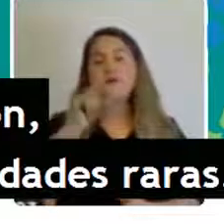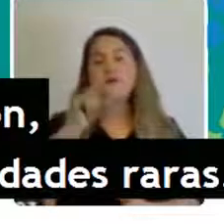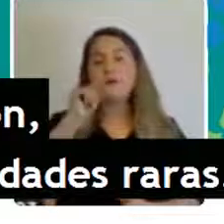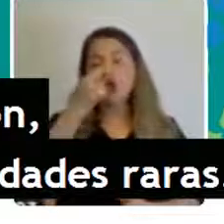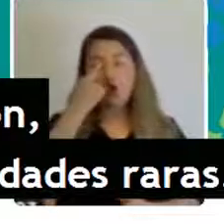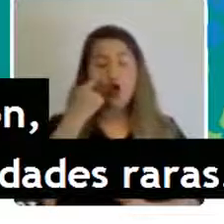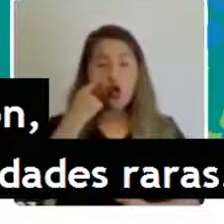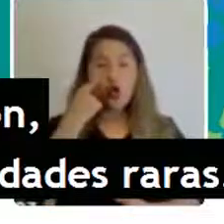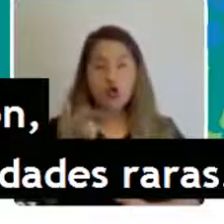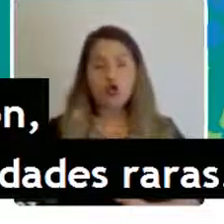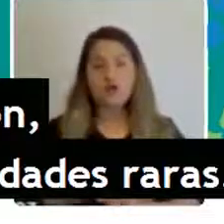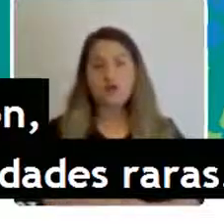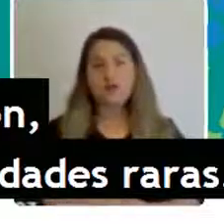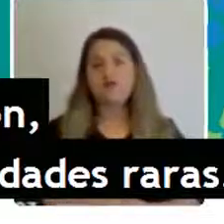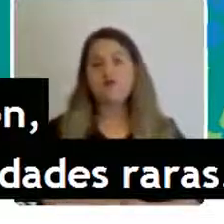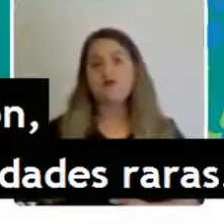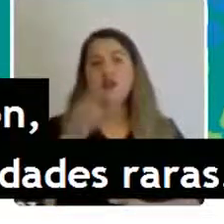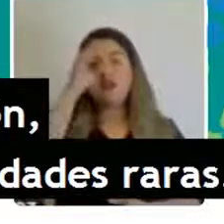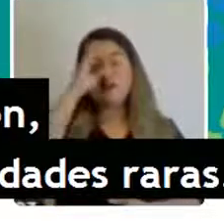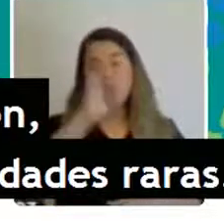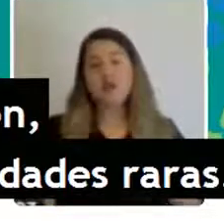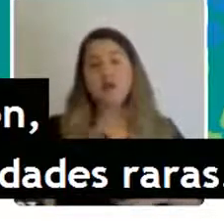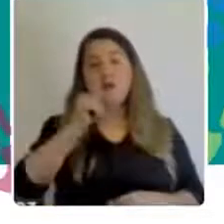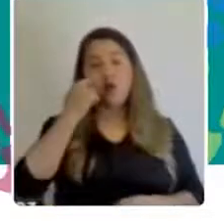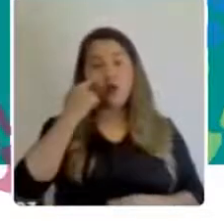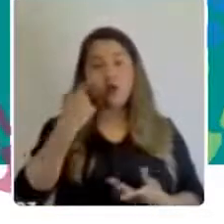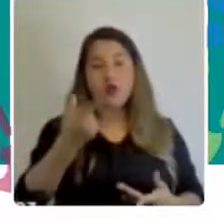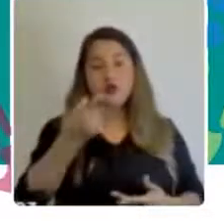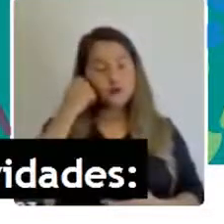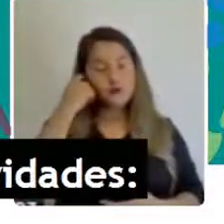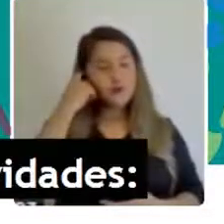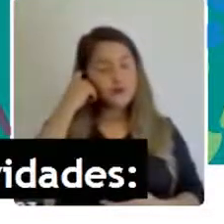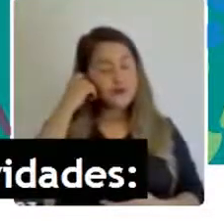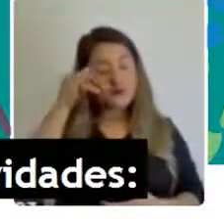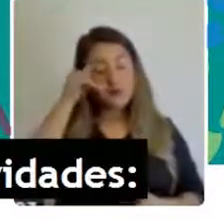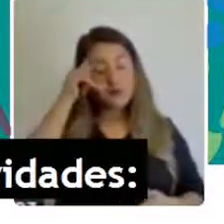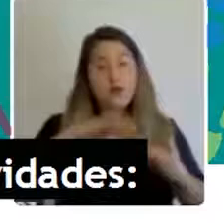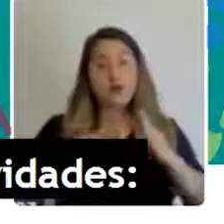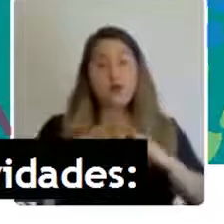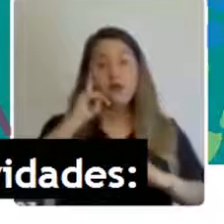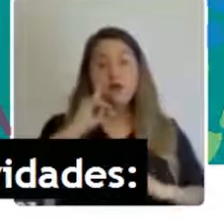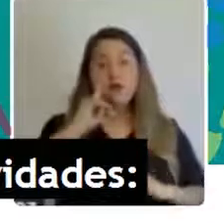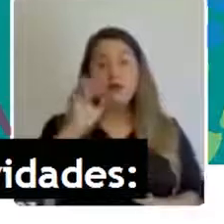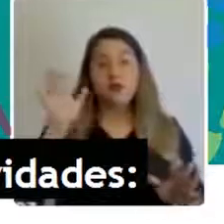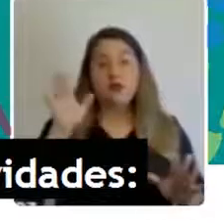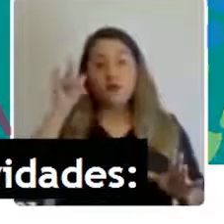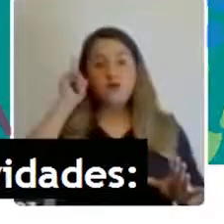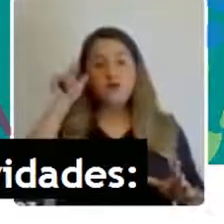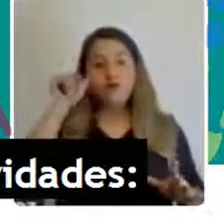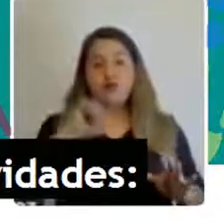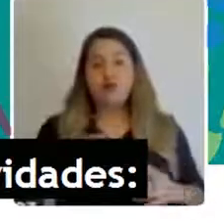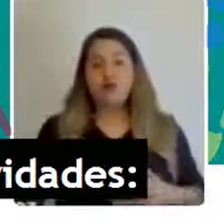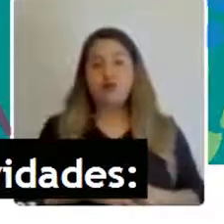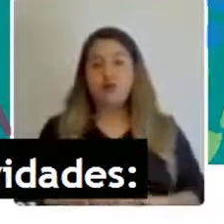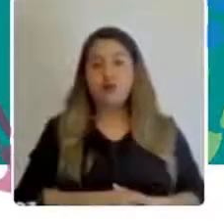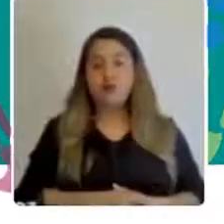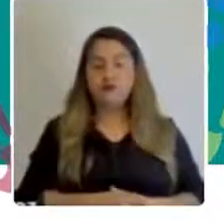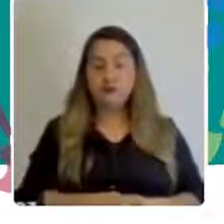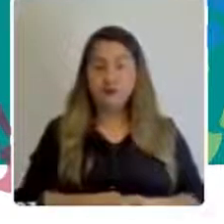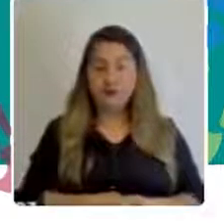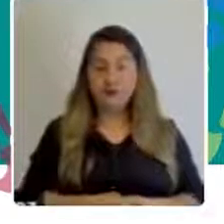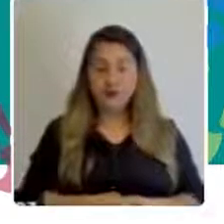prevention, diagnosis, treatment, and control of rare diseases. And these are, in few words, our